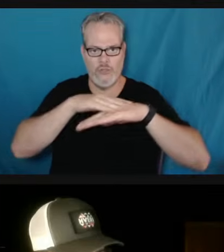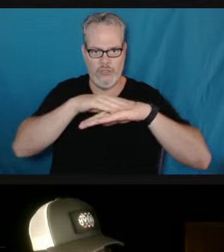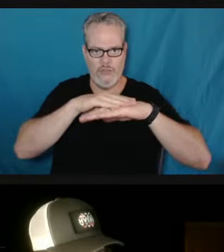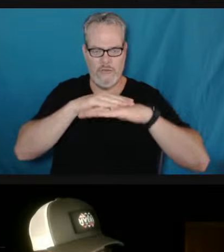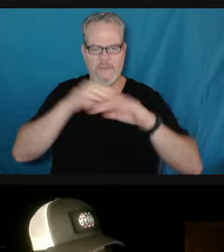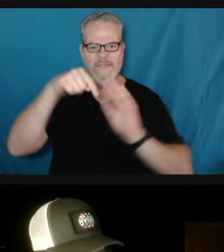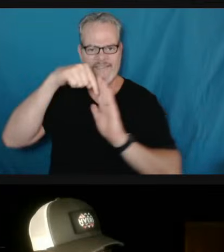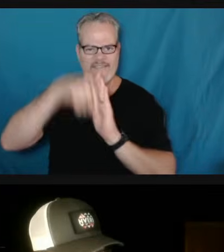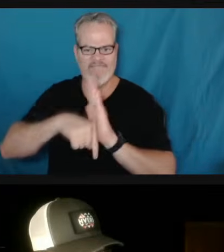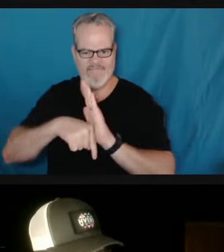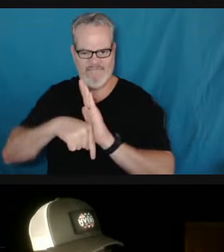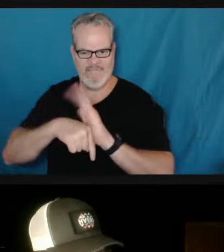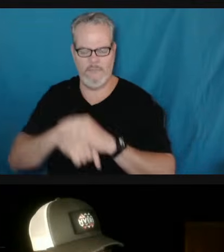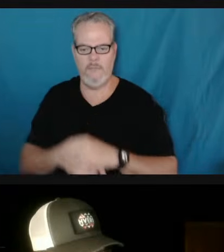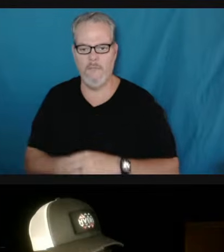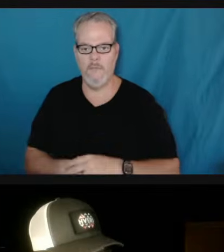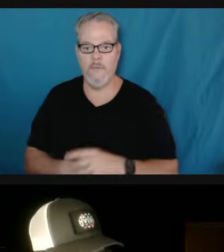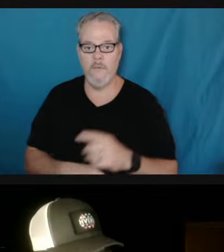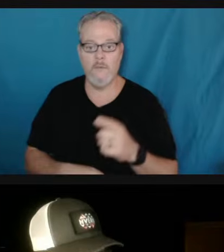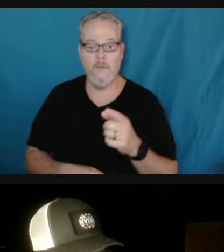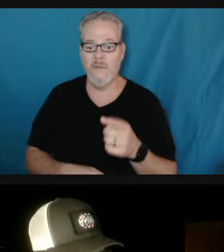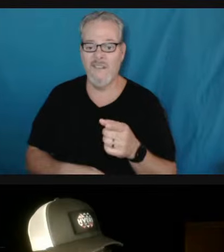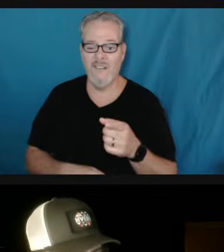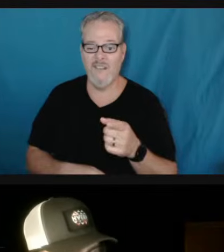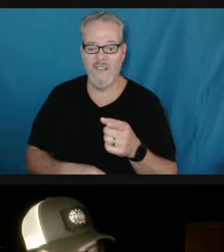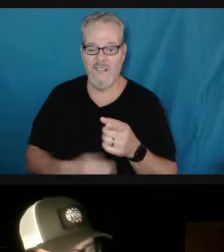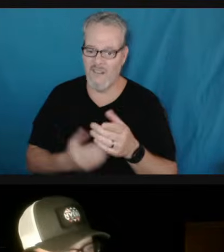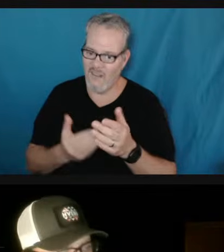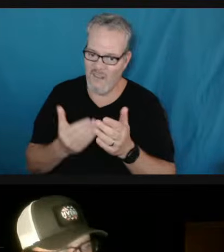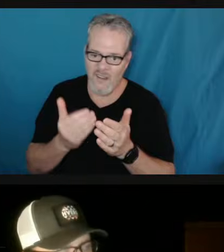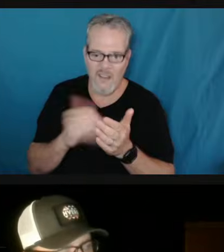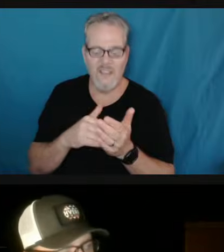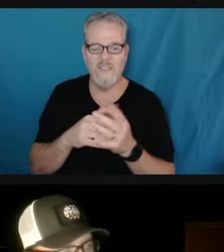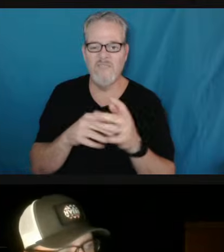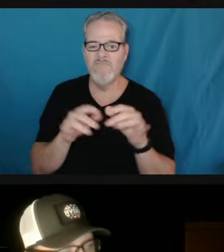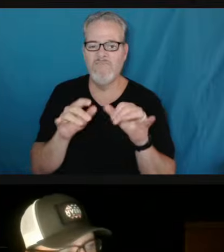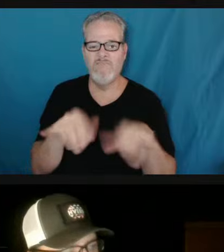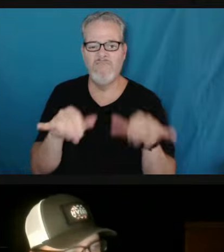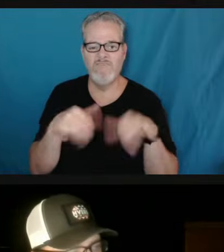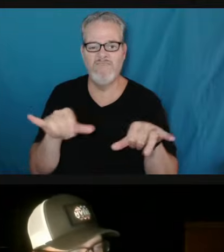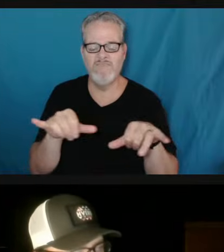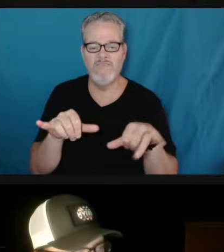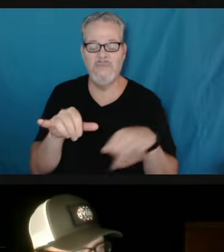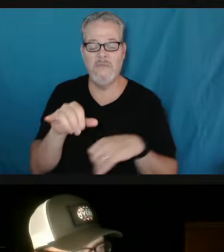The distribution we've covered is pretty similar to what we expect. Summit, south flank, and deep